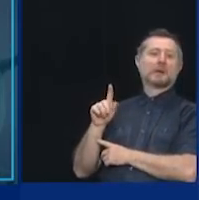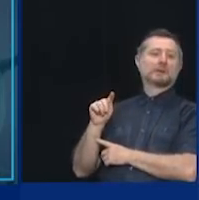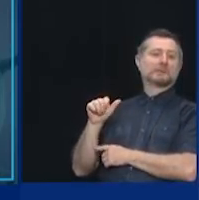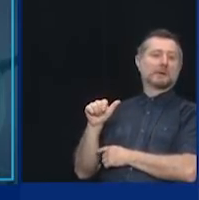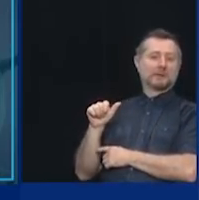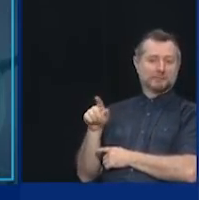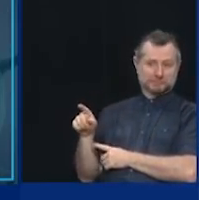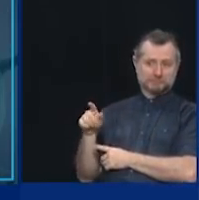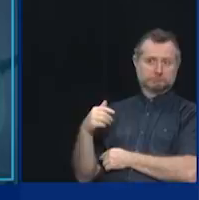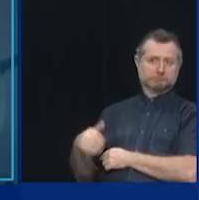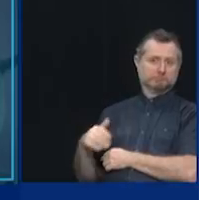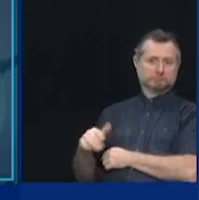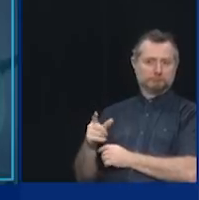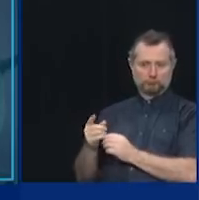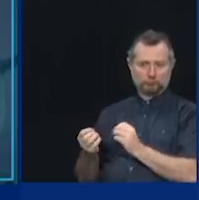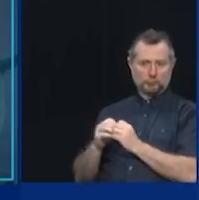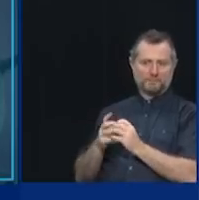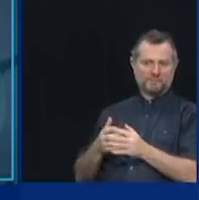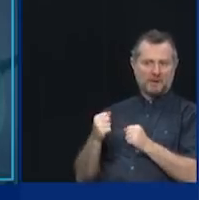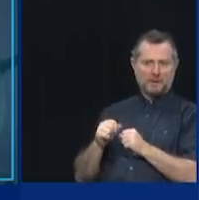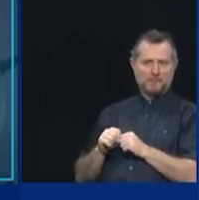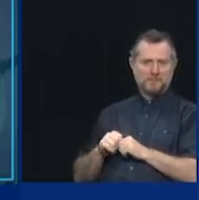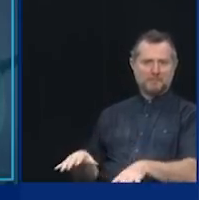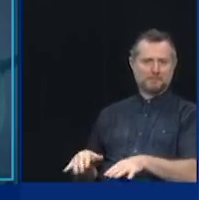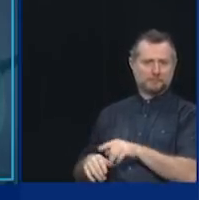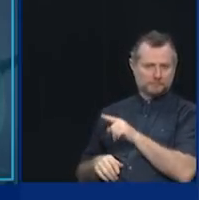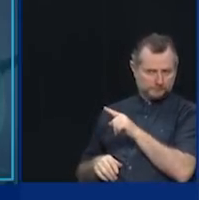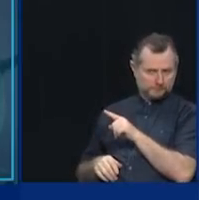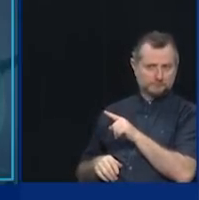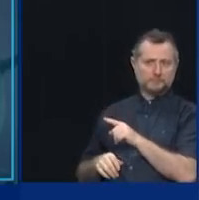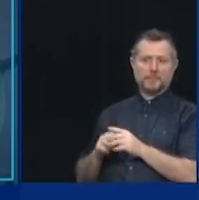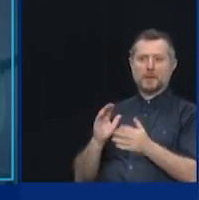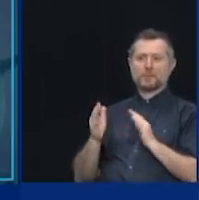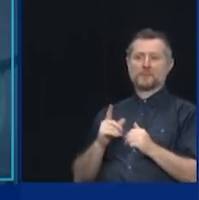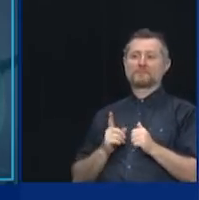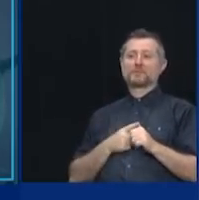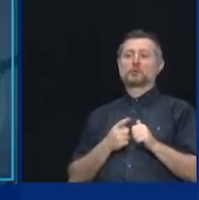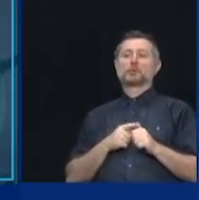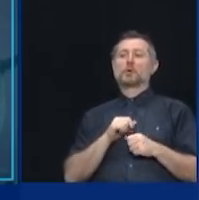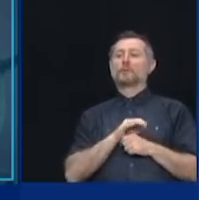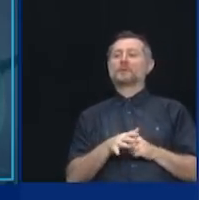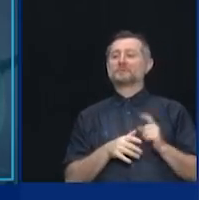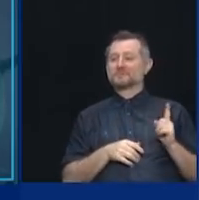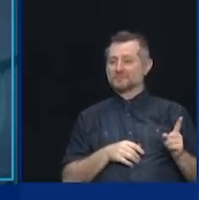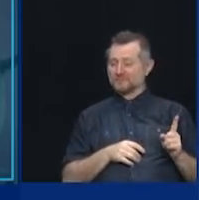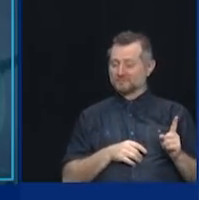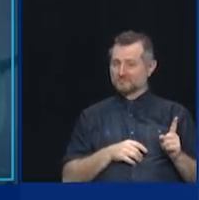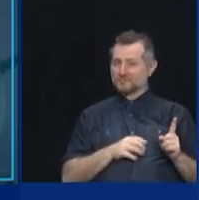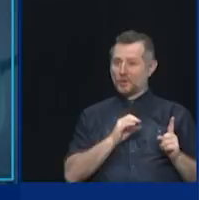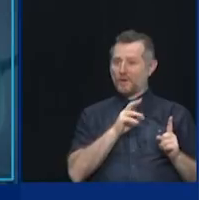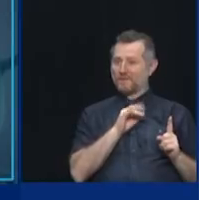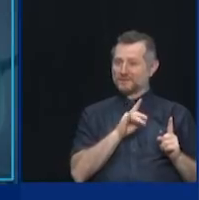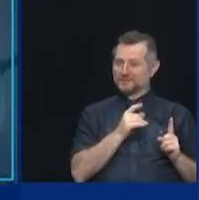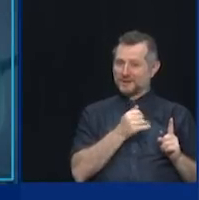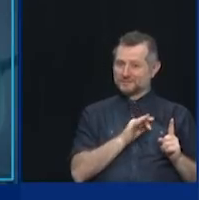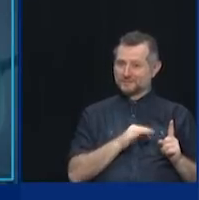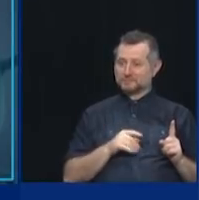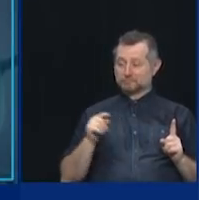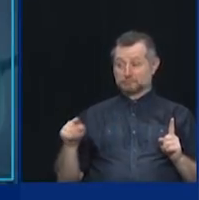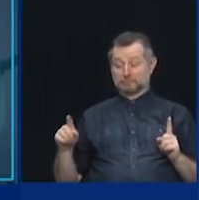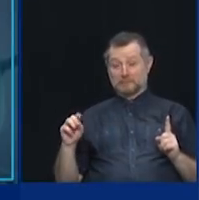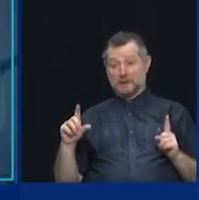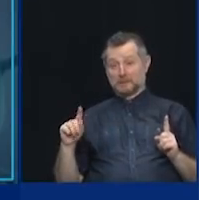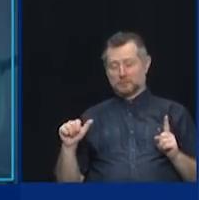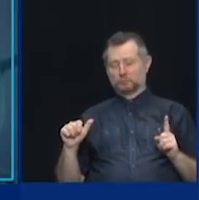spreads much more quickly than the original virus code. It's in the